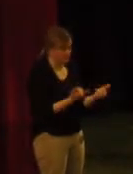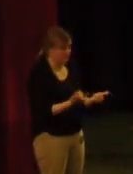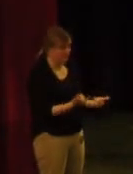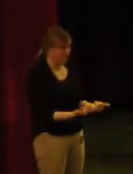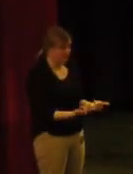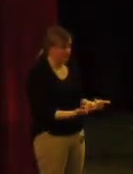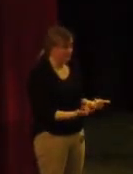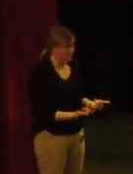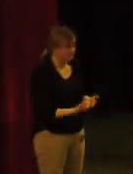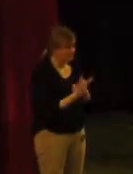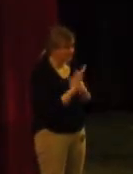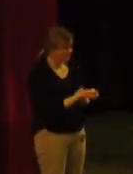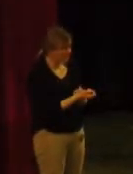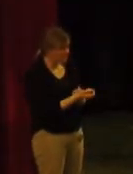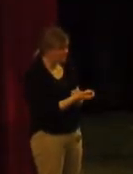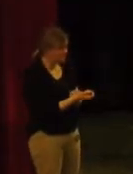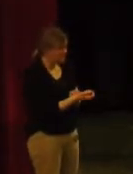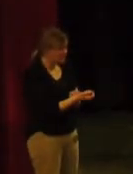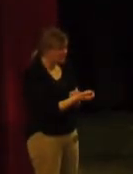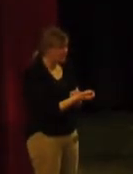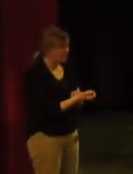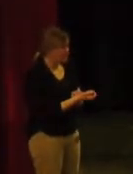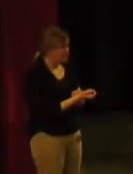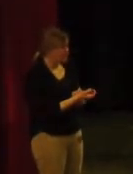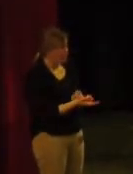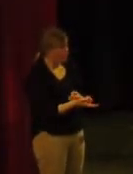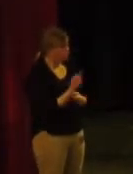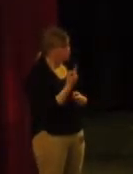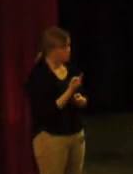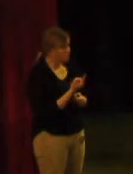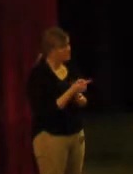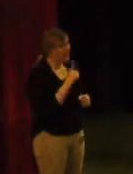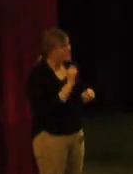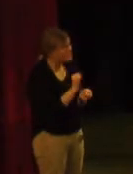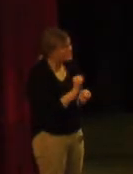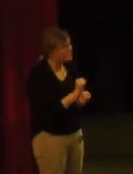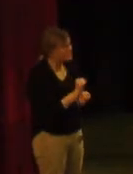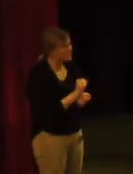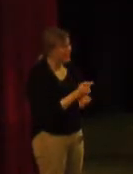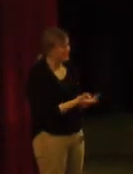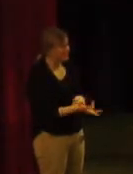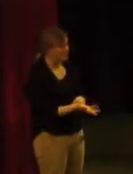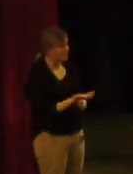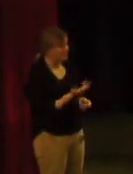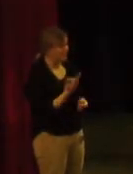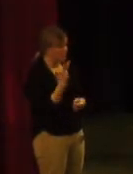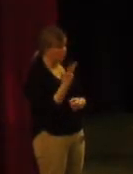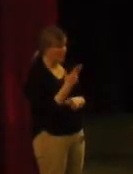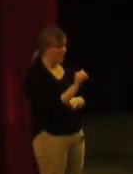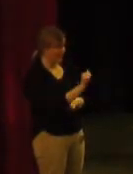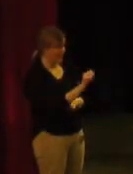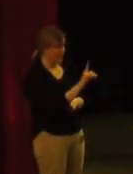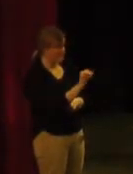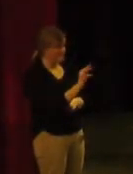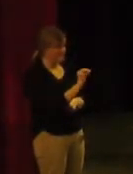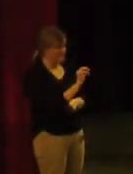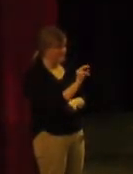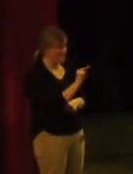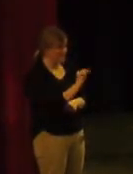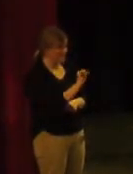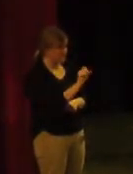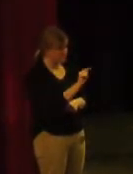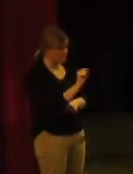interestingly, the current administration was one of the ones, actually, the last three administrations have all said they wanted to do something